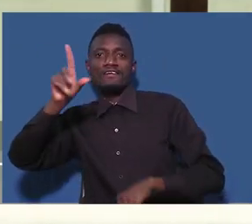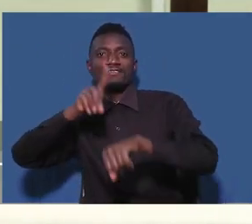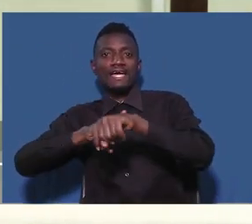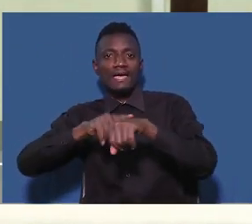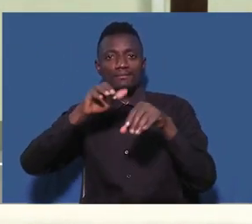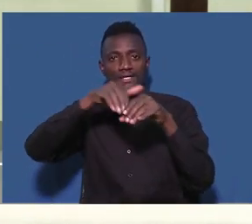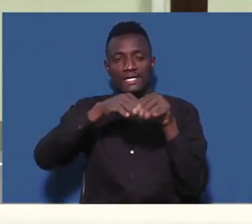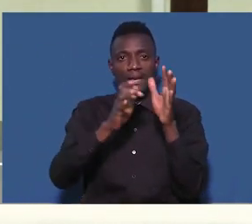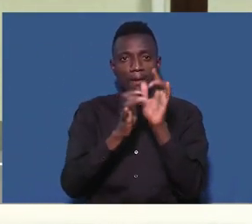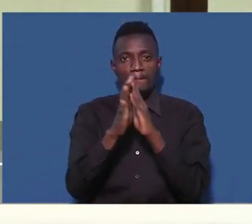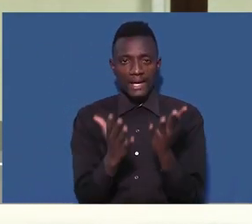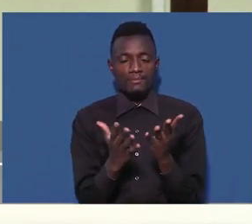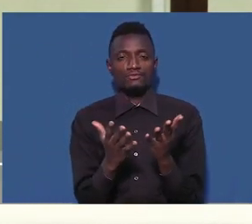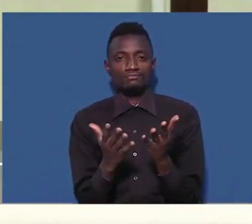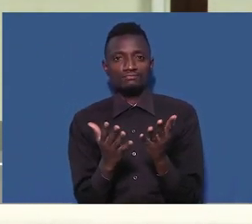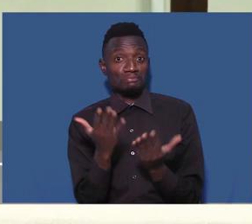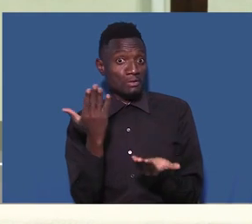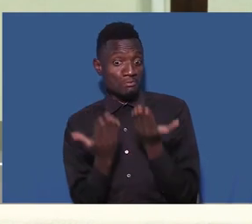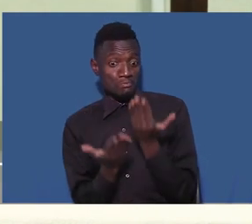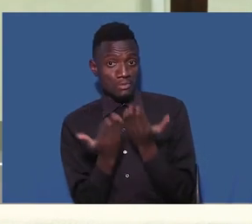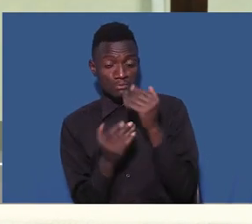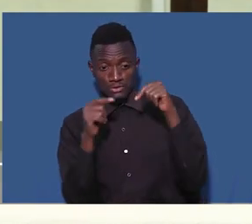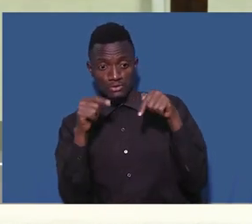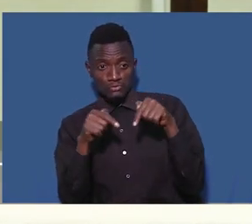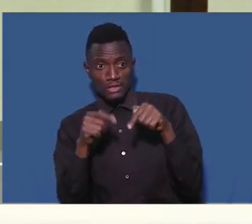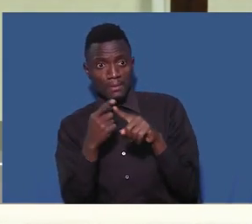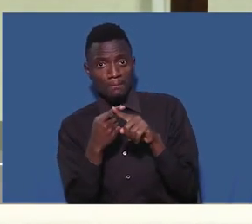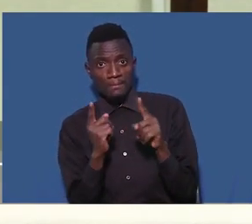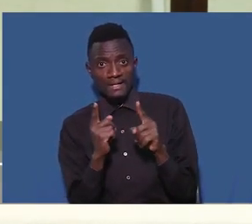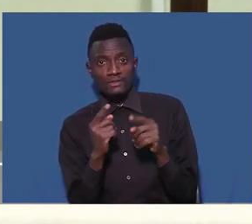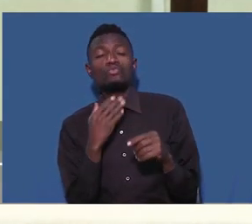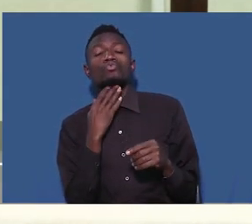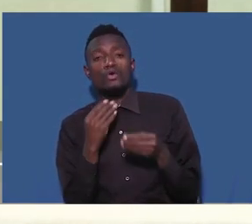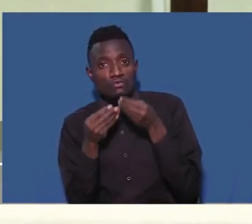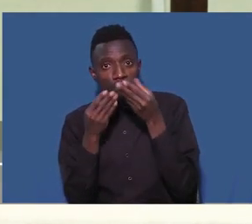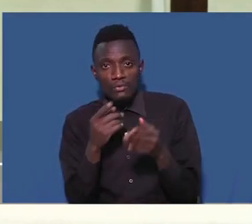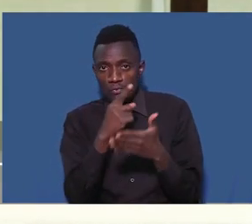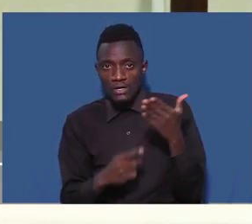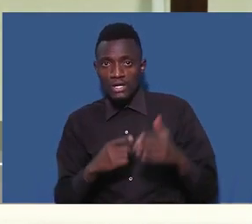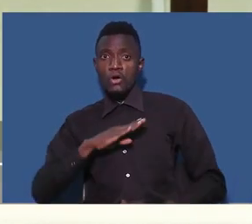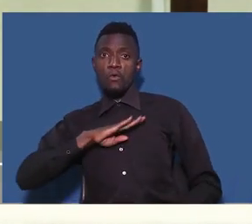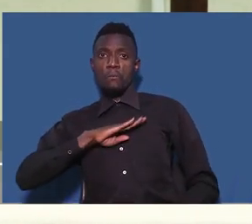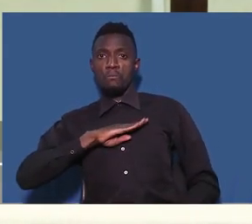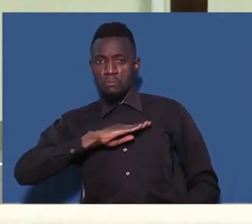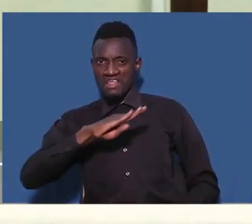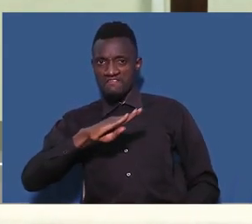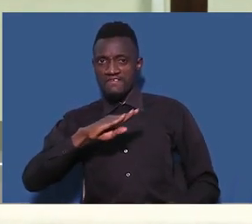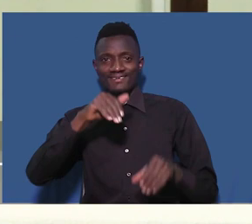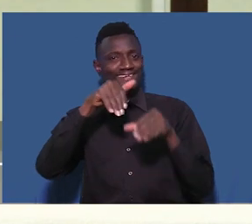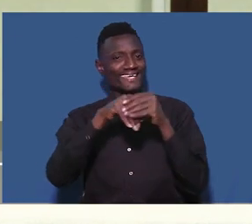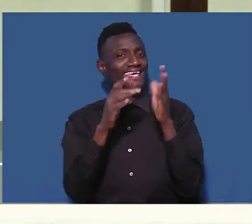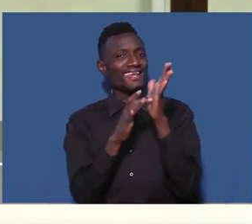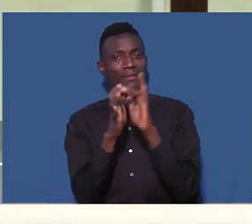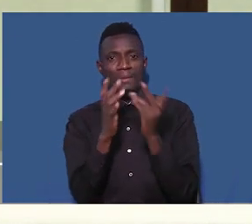bring to your wonderful attention that boldness is one aspect of Scripture that you